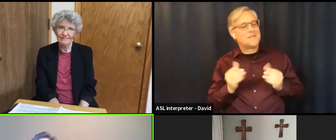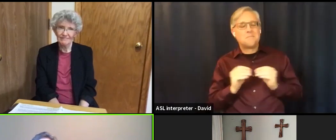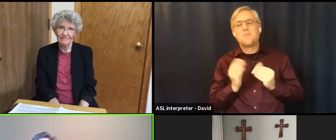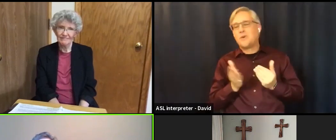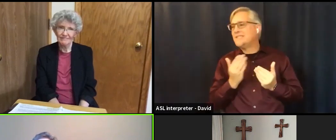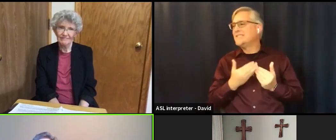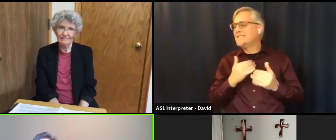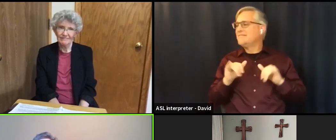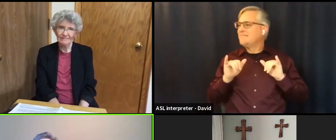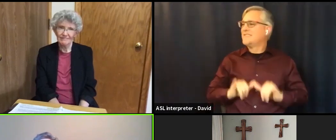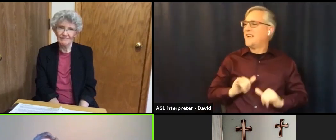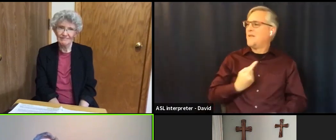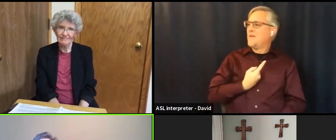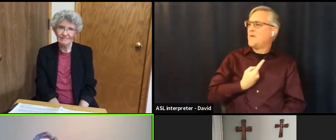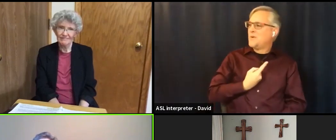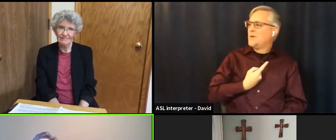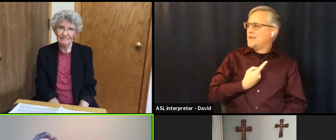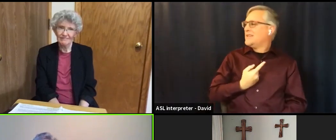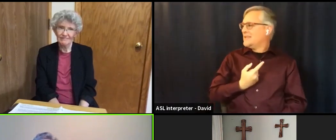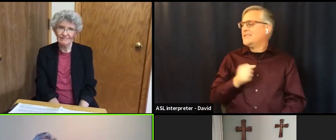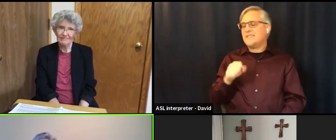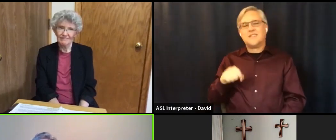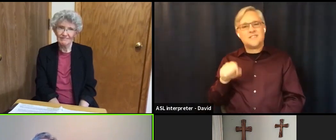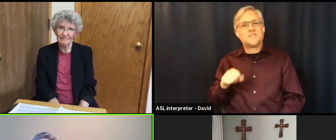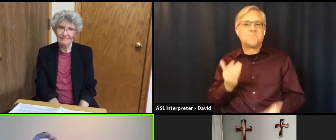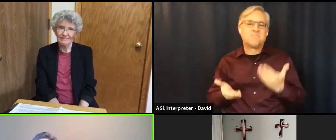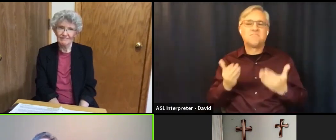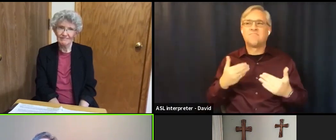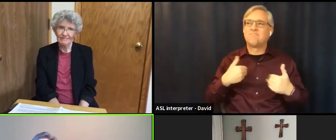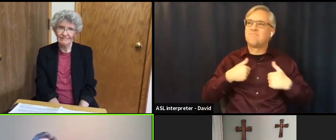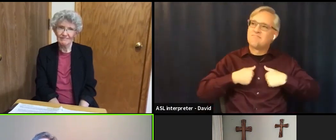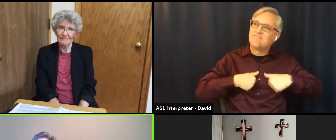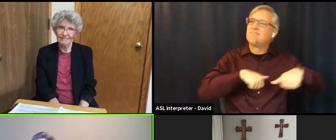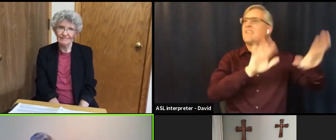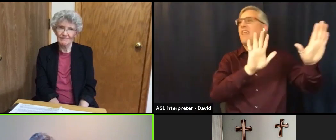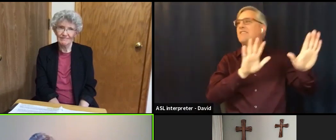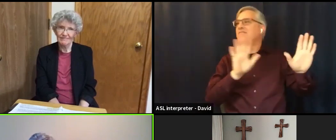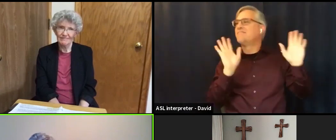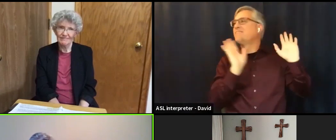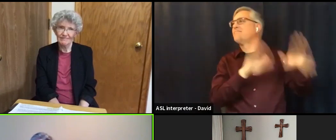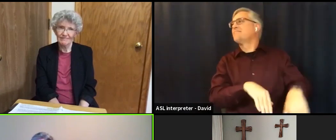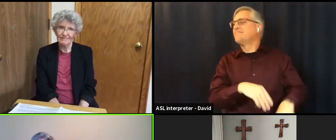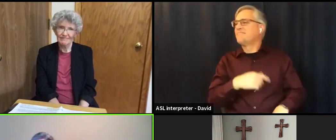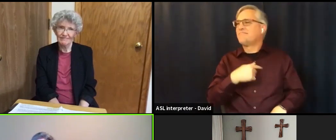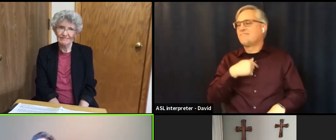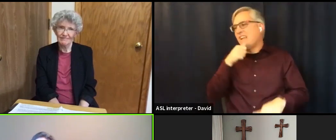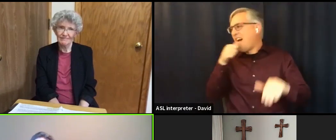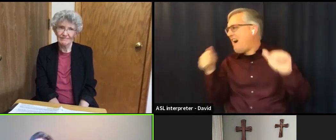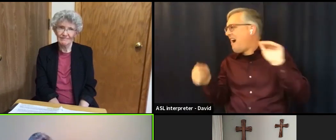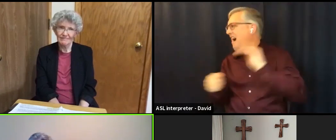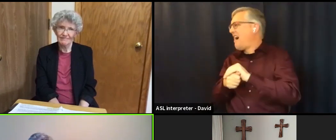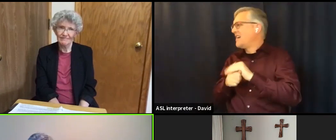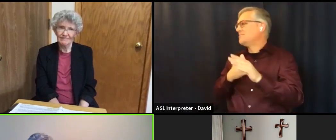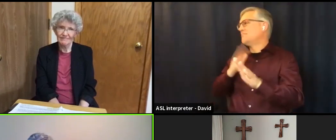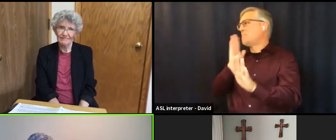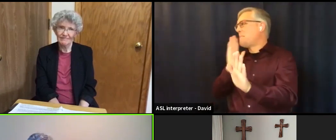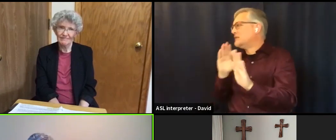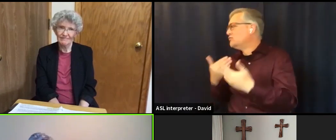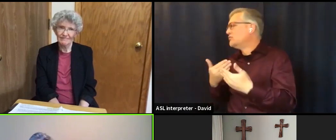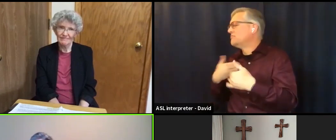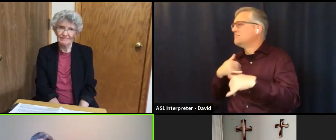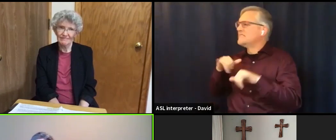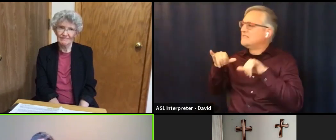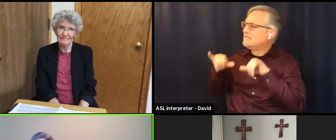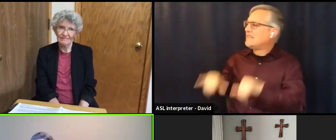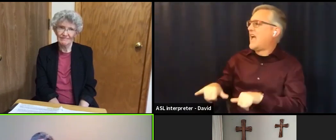Maybe it would be easier on us if we just let go and we went and hid out in our rooms.